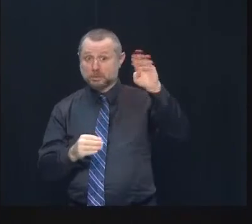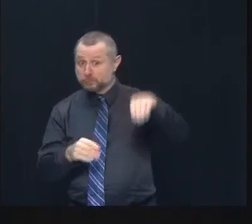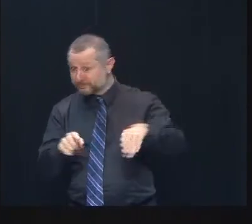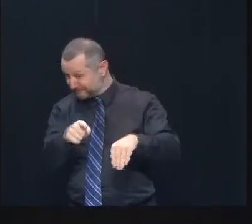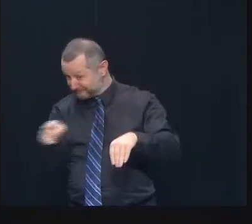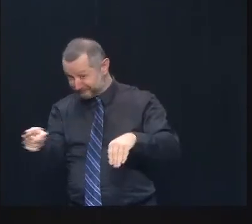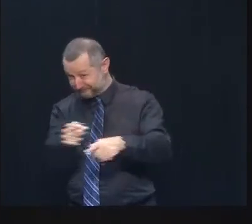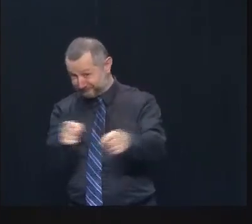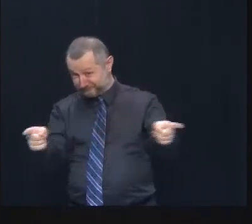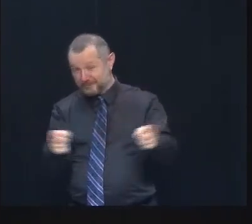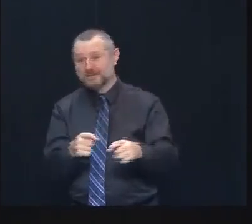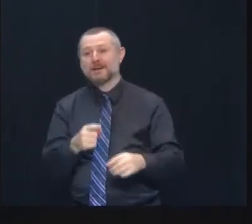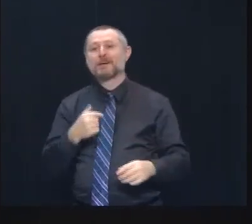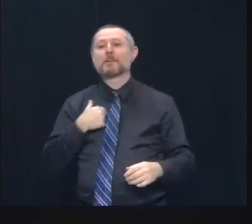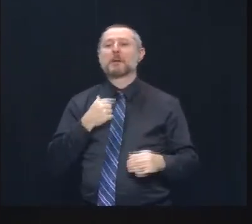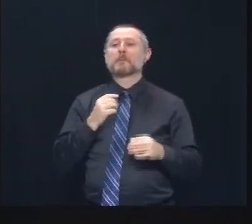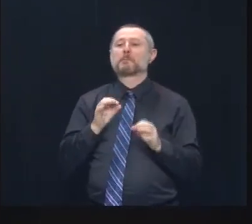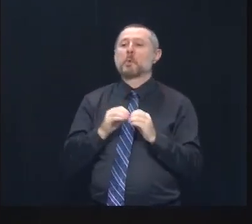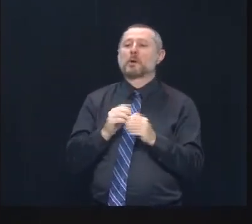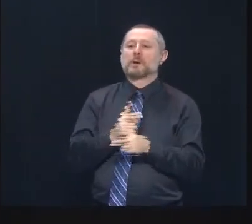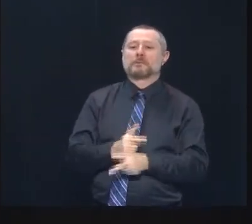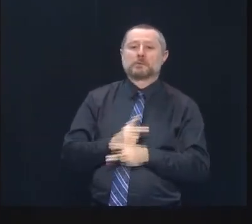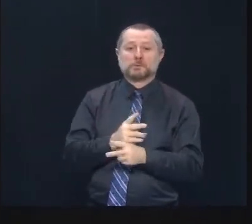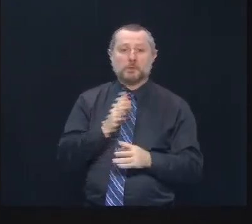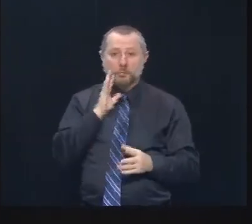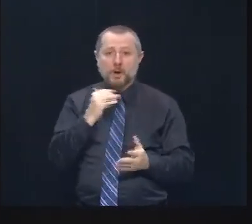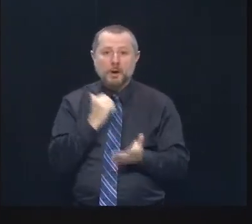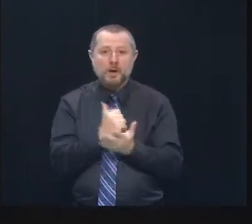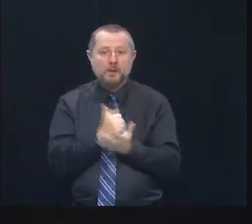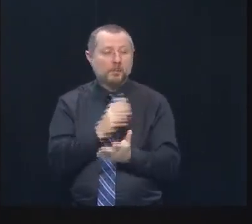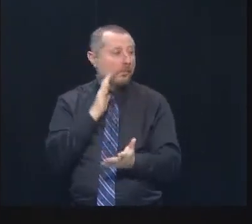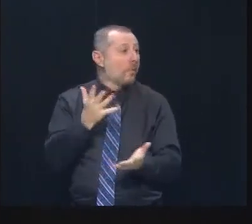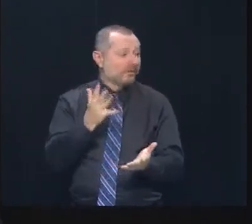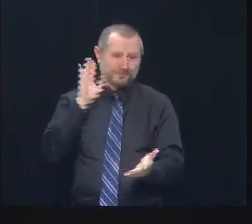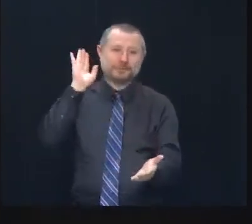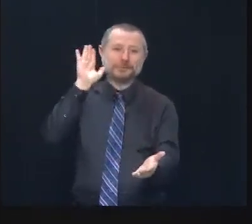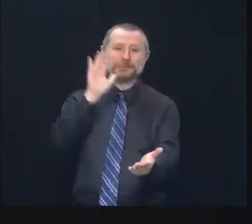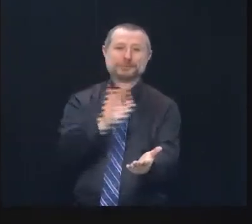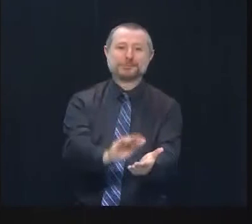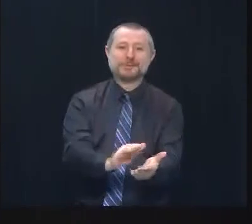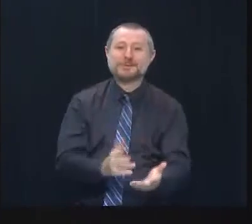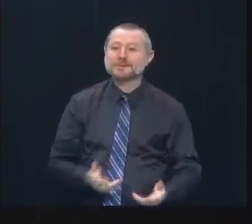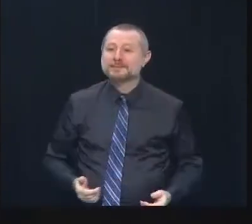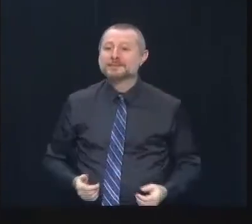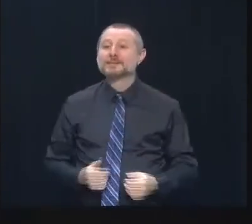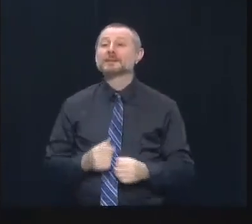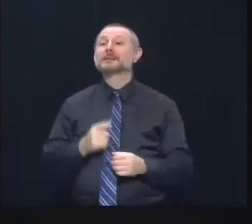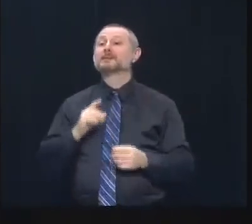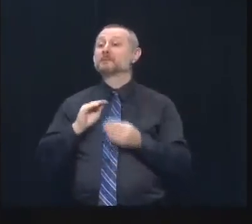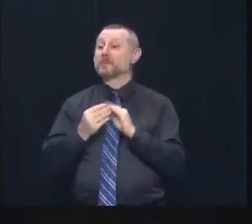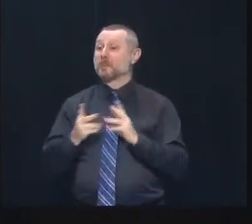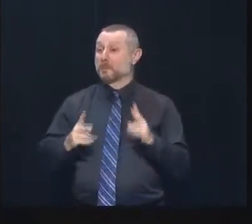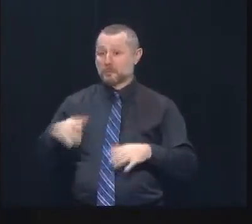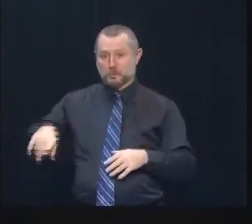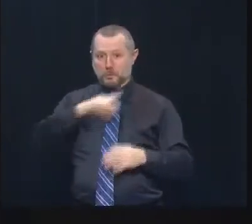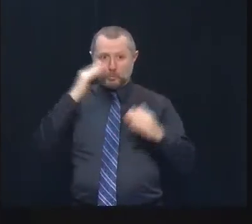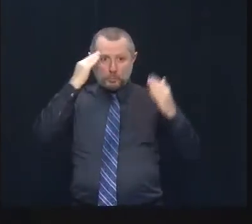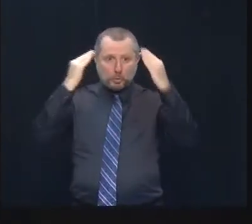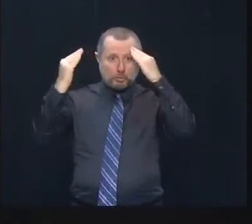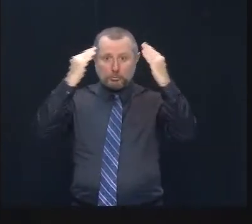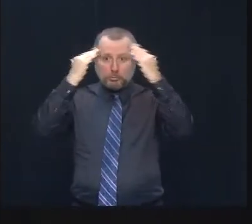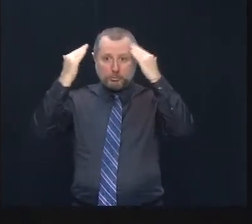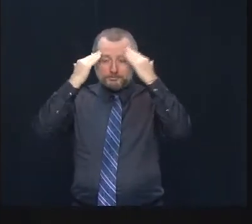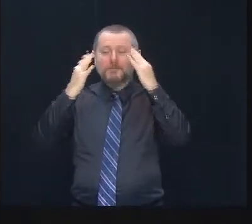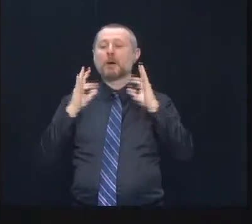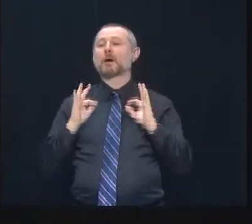careful. And I think that's one of the reasons why you see it coming down, because it's just a sense of awareness. If you wear this thing, if